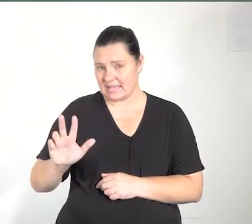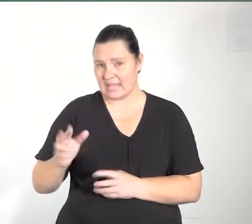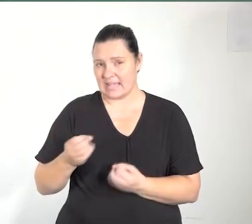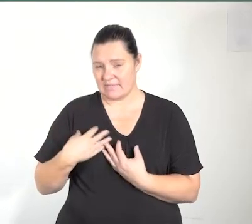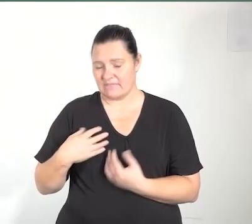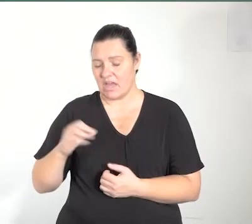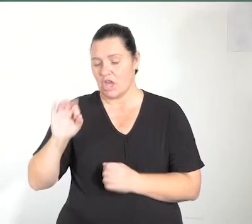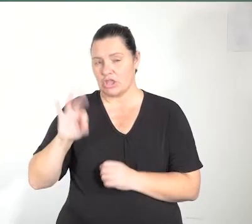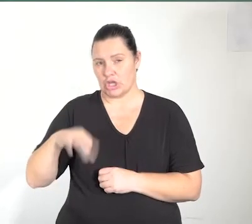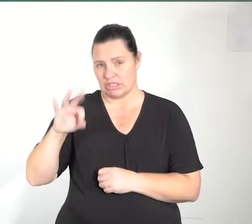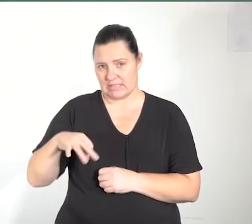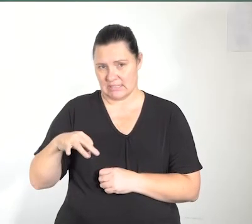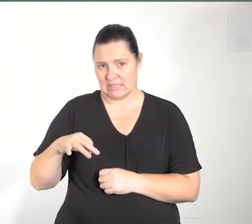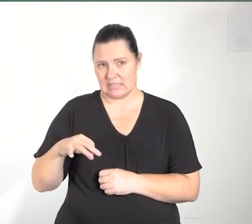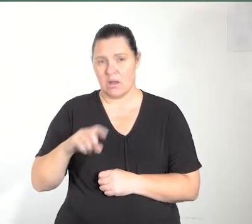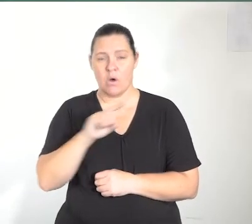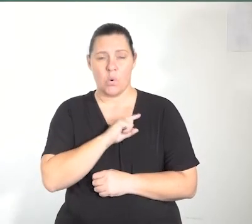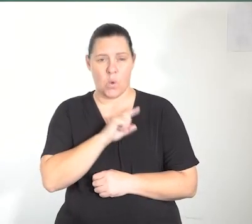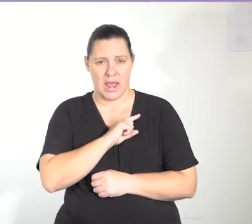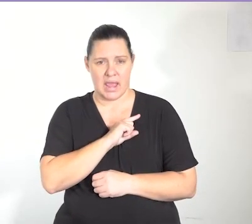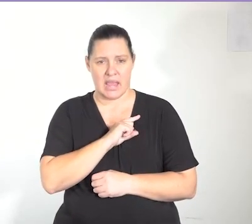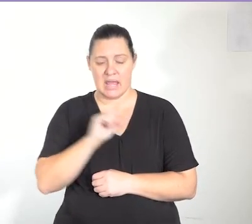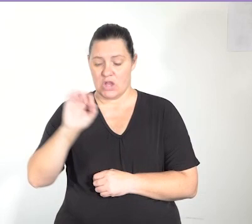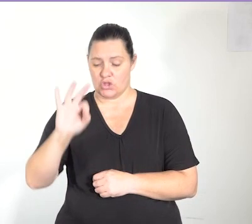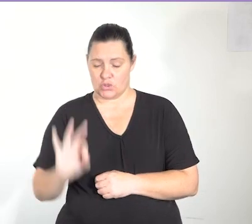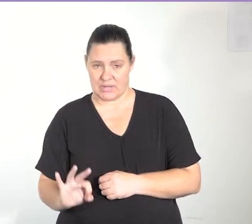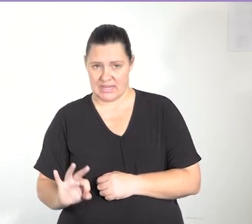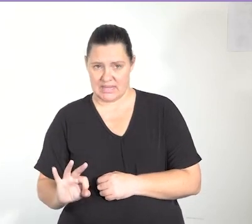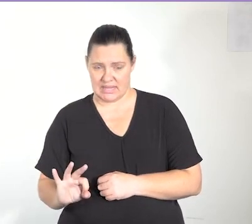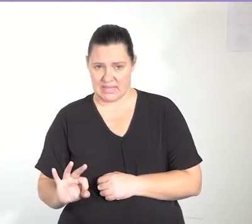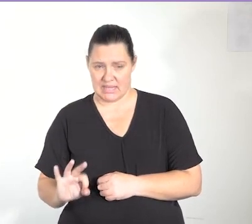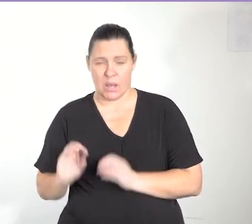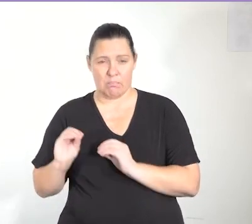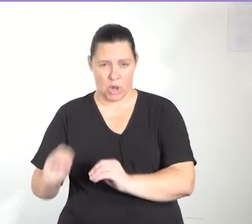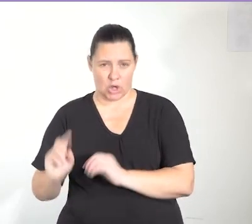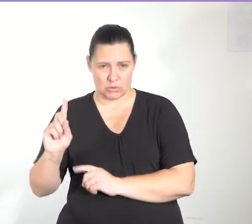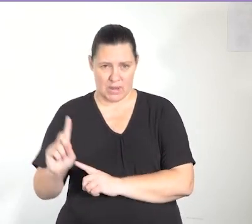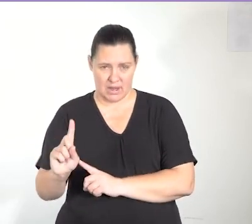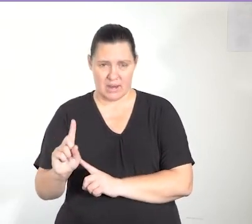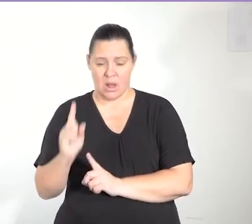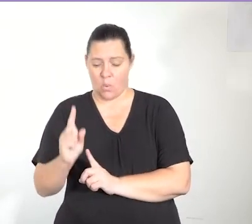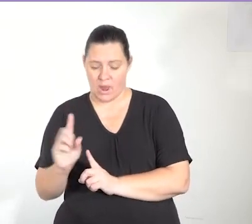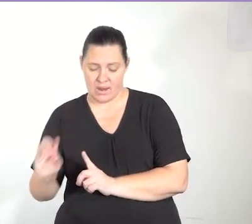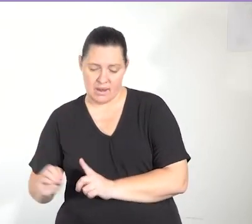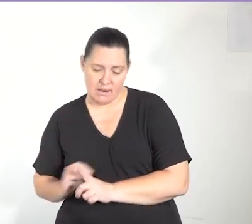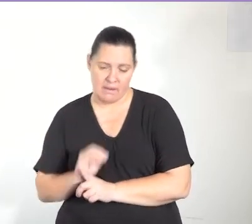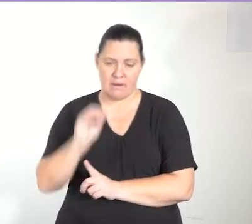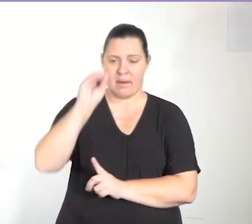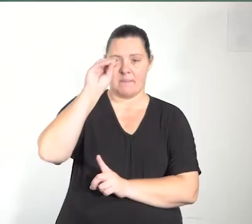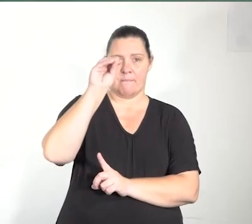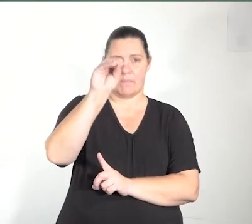gives me 13. So because it is only the 3 that belongs to the ones, that